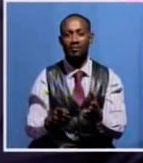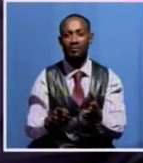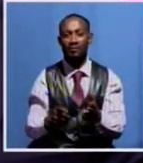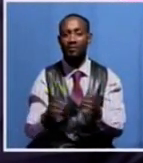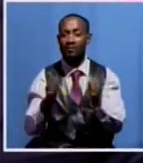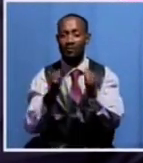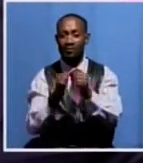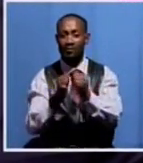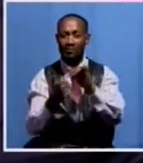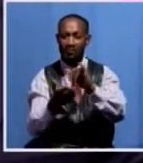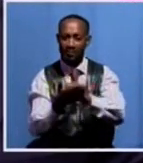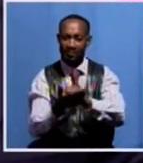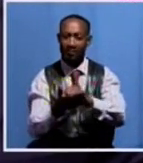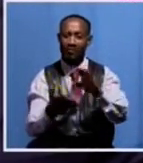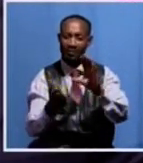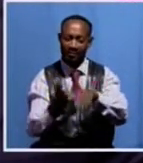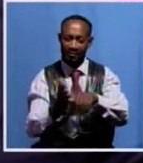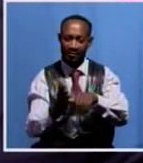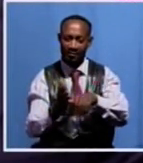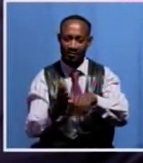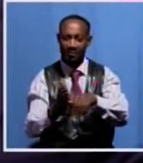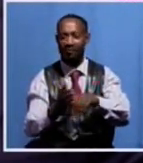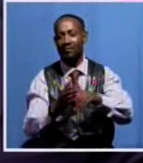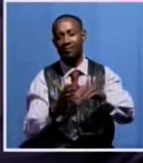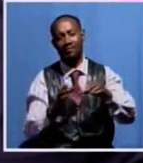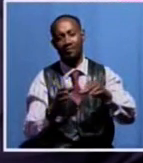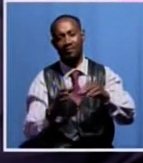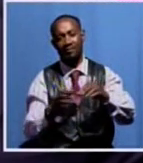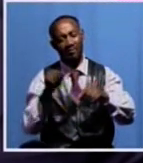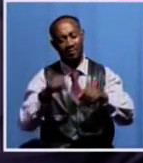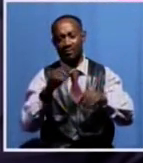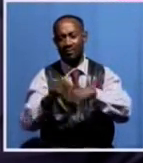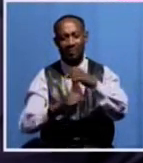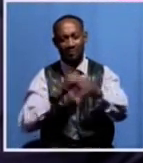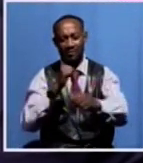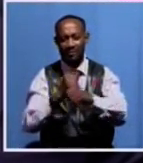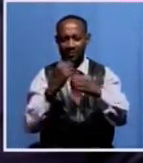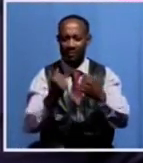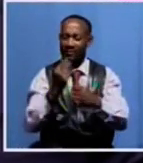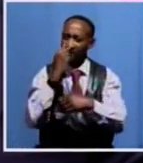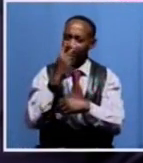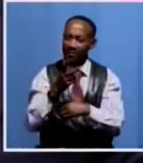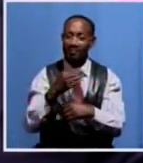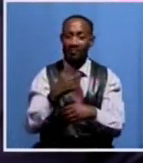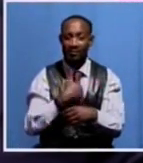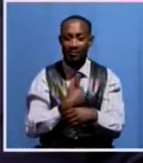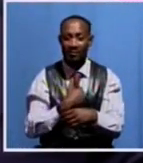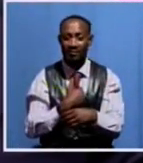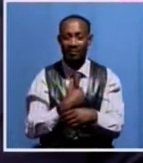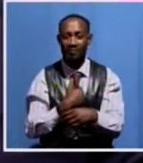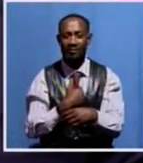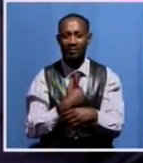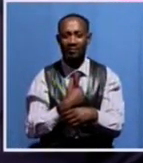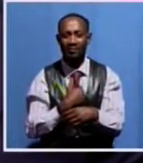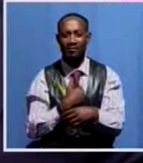that, I think there was pushback on it that, no, maybe the system isn't working. So this year what you find is that we have more or less gone back to